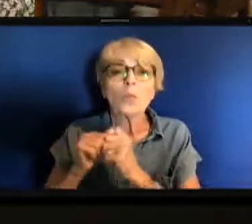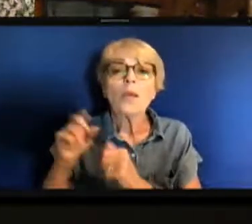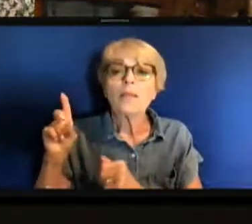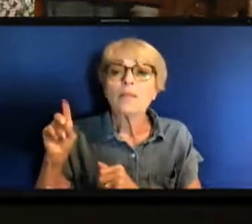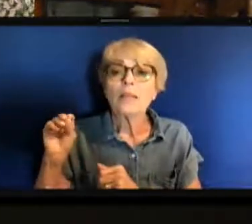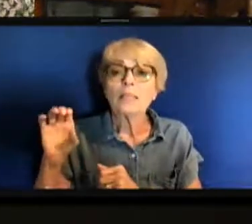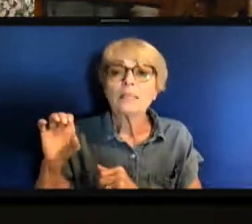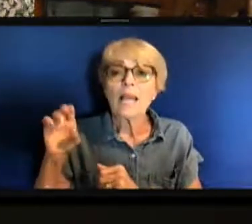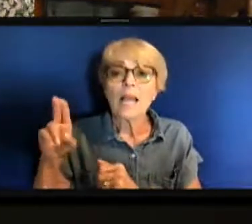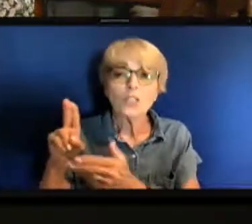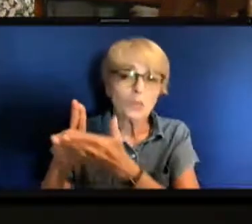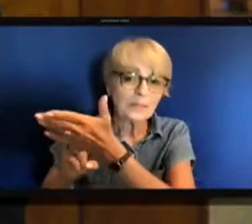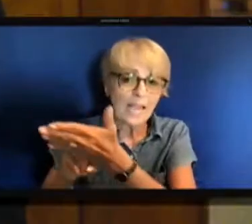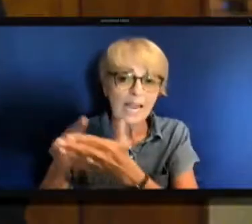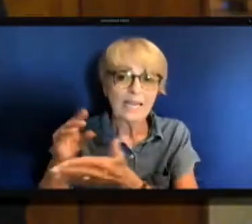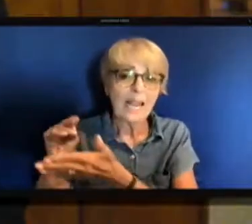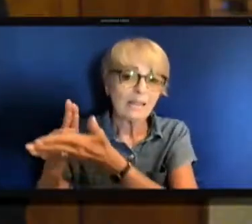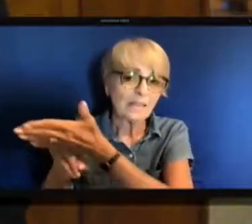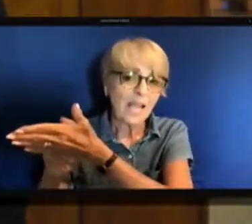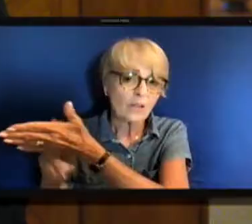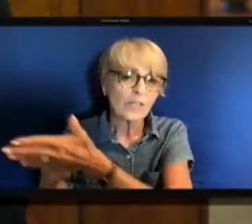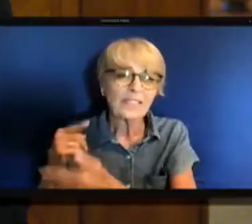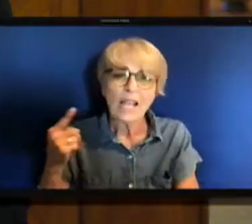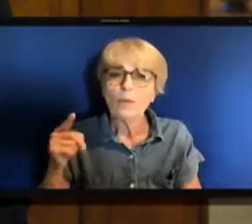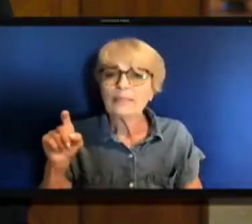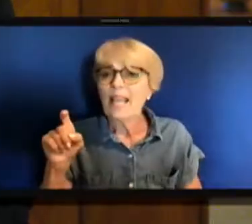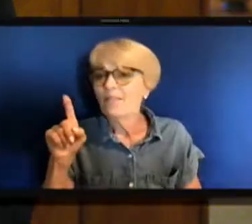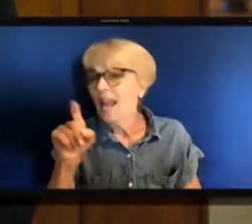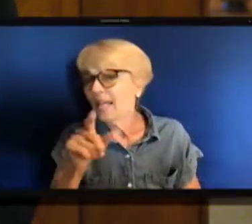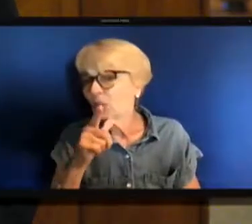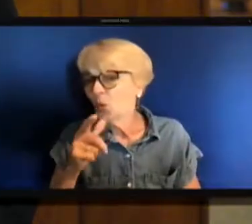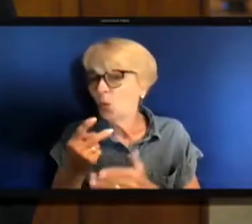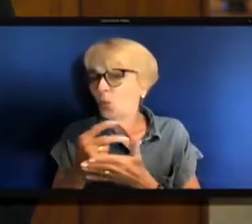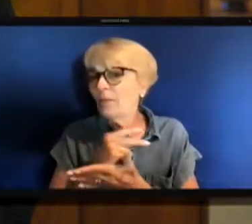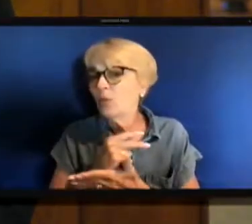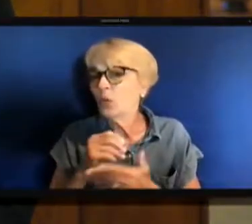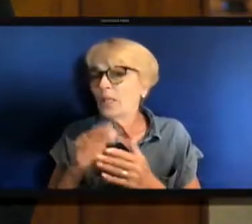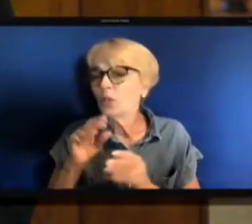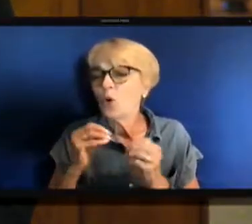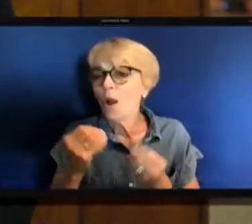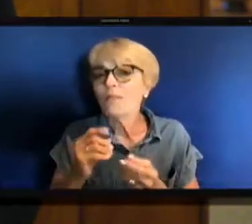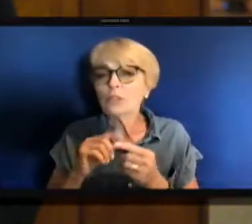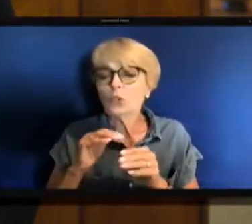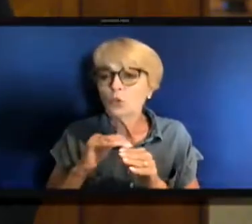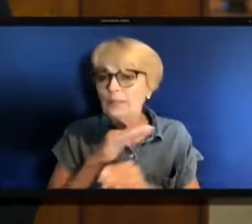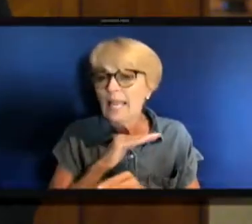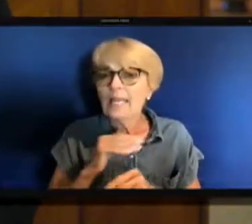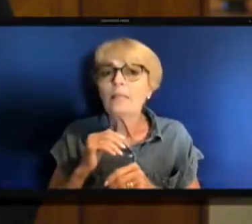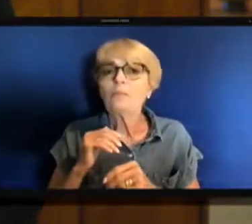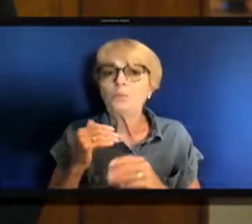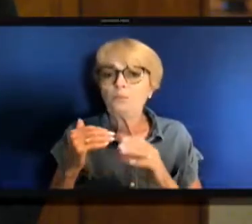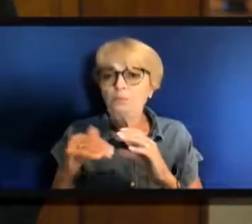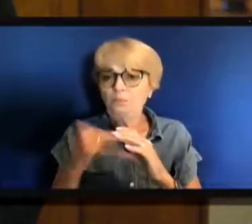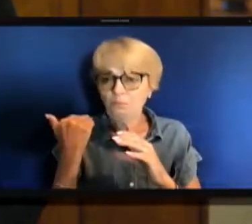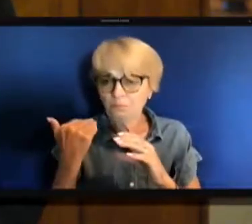to, always ask whoever reviewed it in your office to send it Correct. an email to